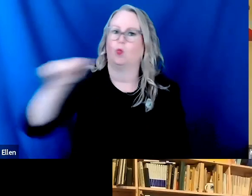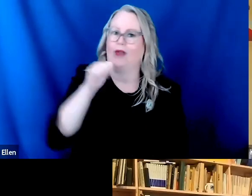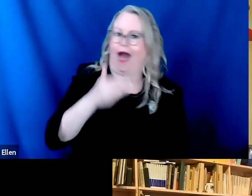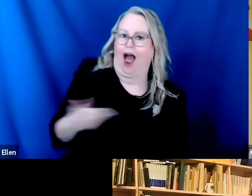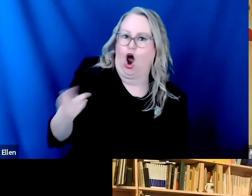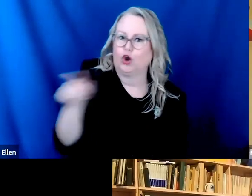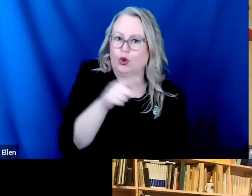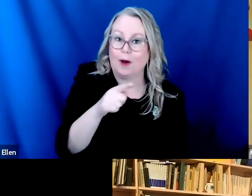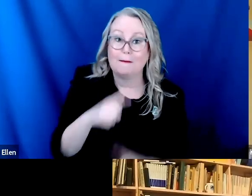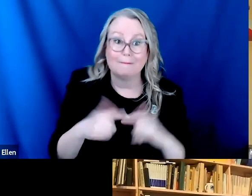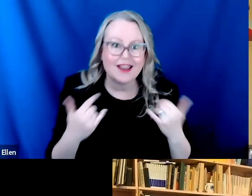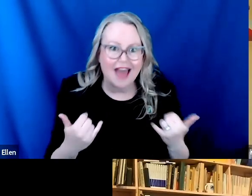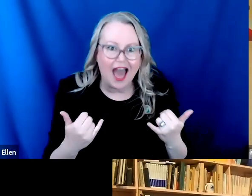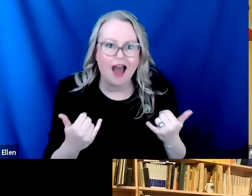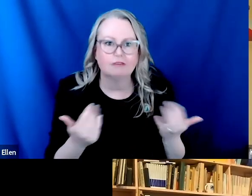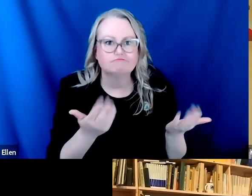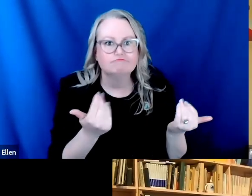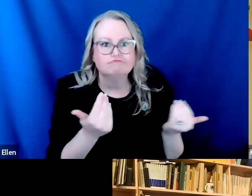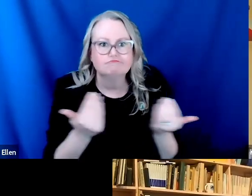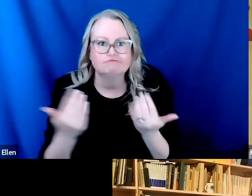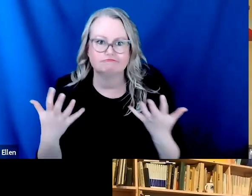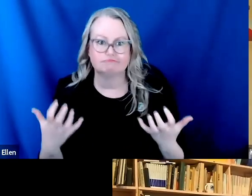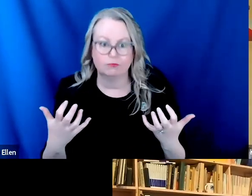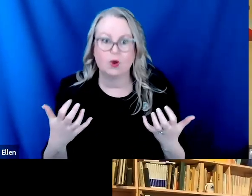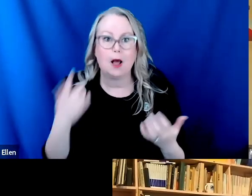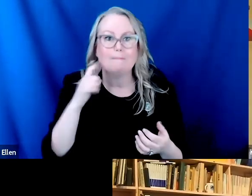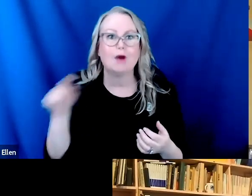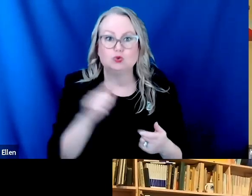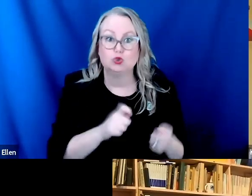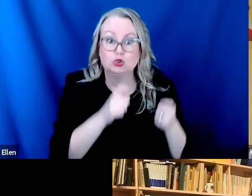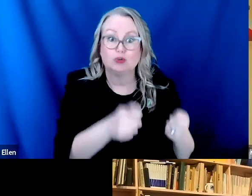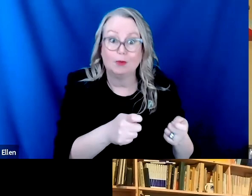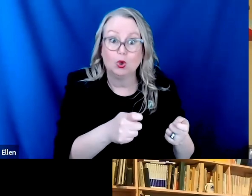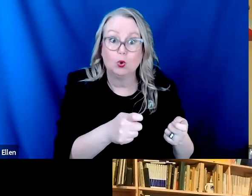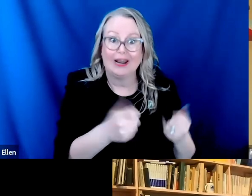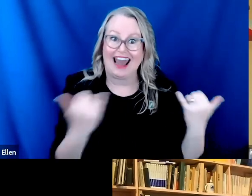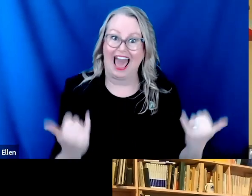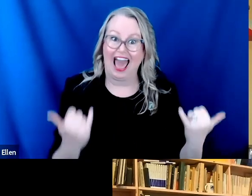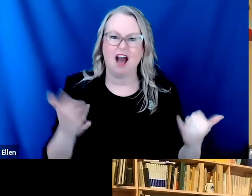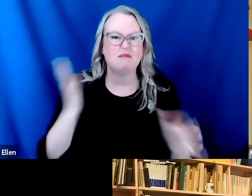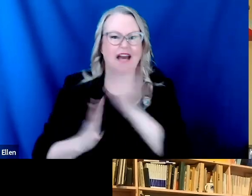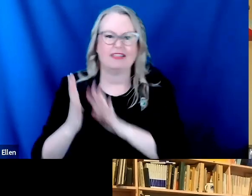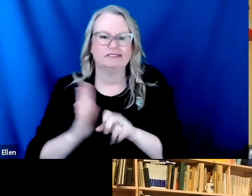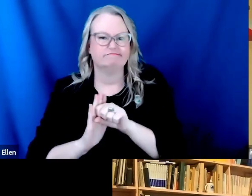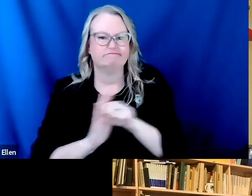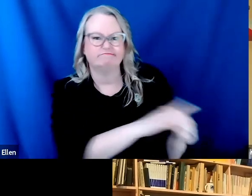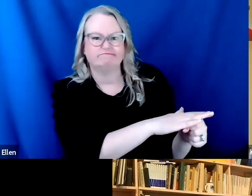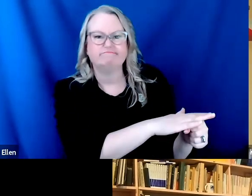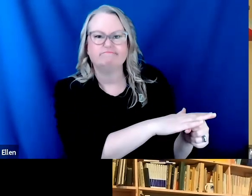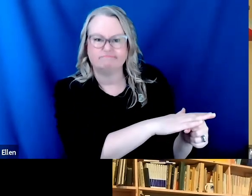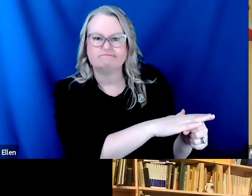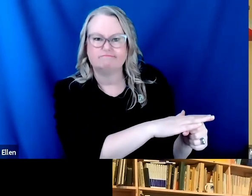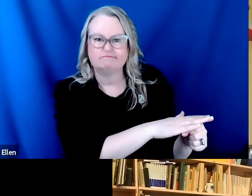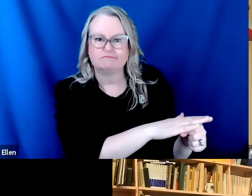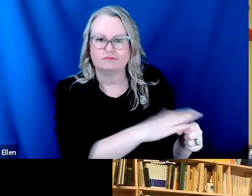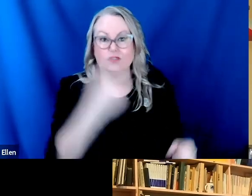of talented scholars. And their accomplishments were diminished by the mainstream, as so well argued in the case